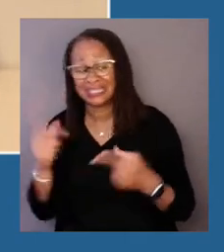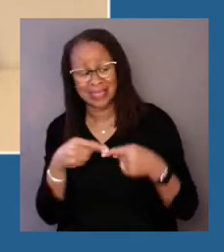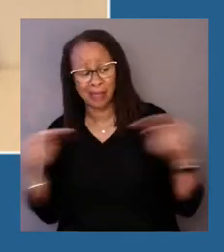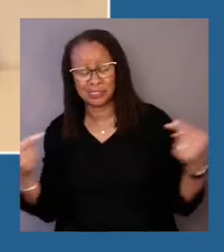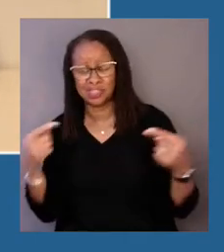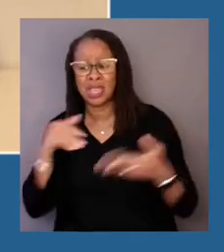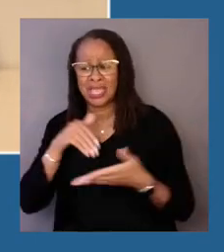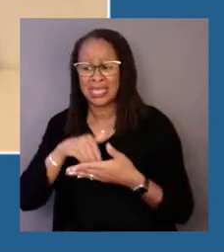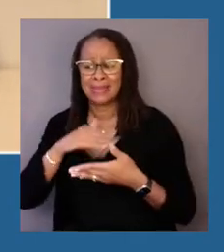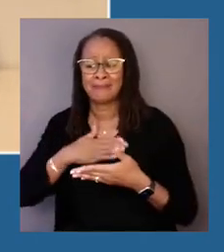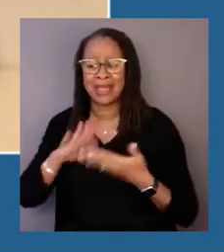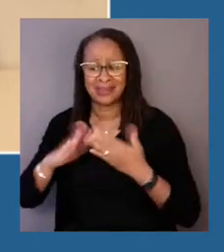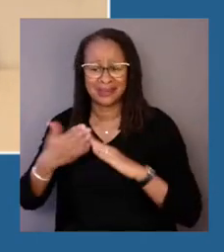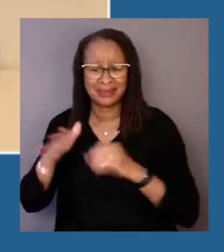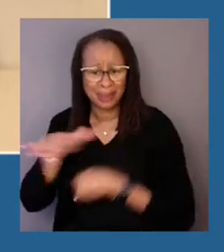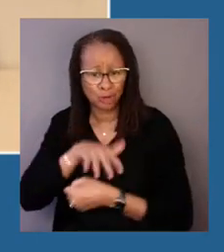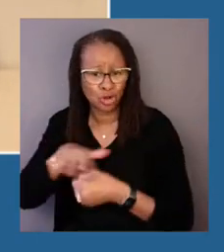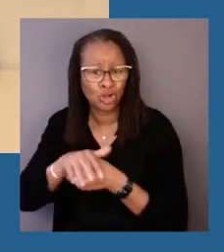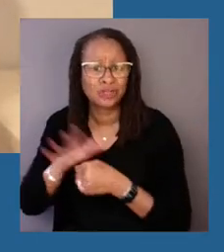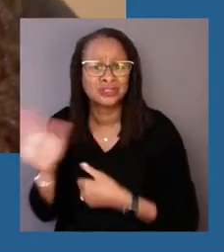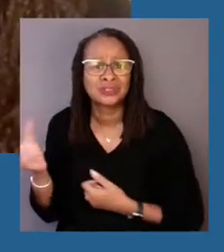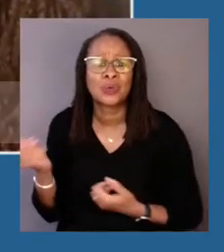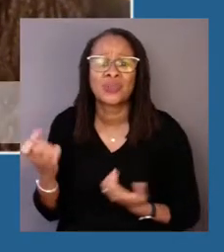work regarding climate justice. But yeah.